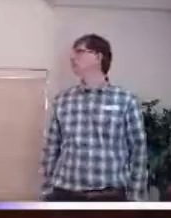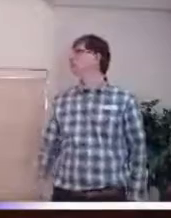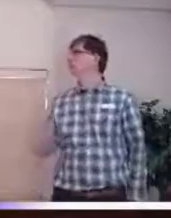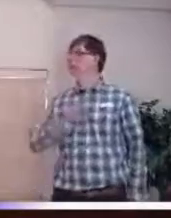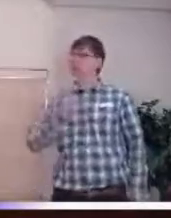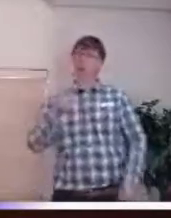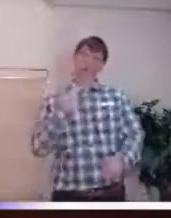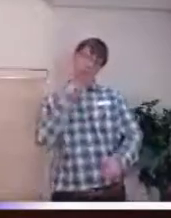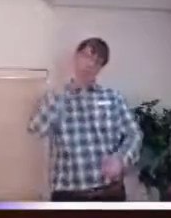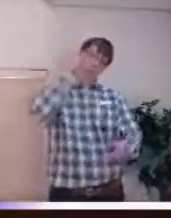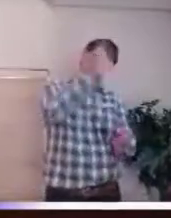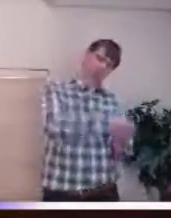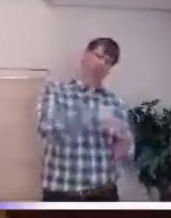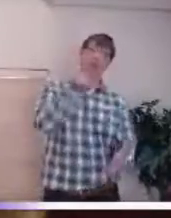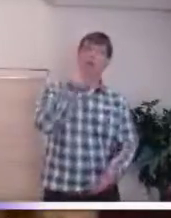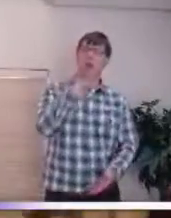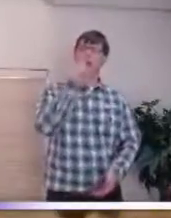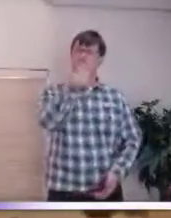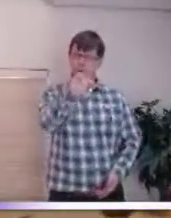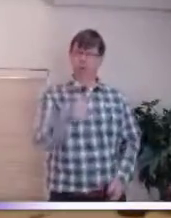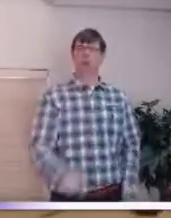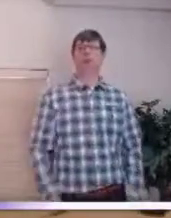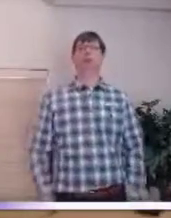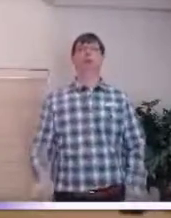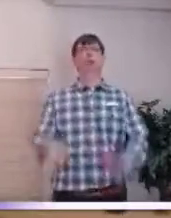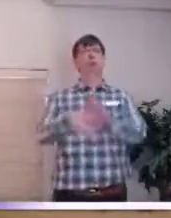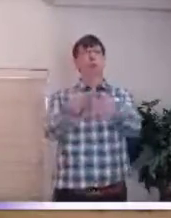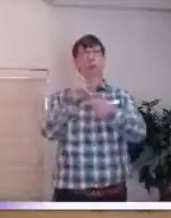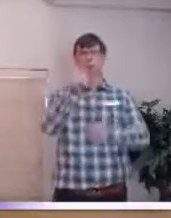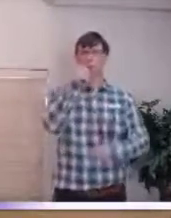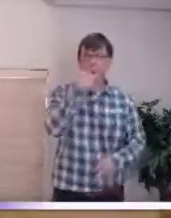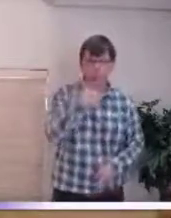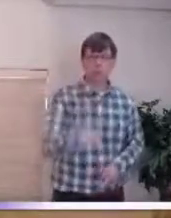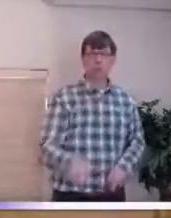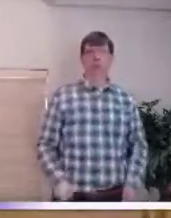How authentic are you? Do you